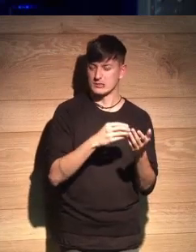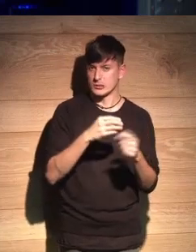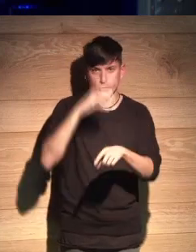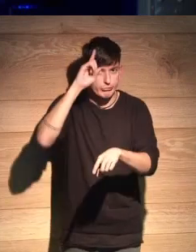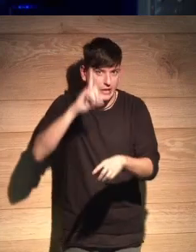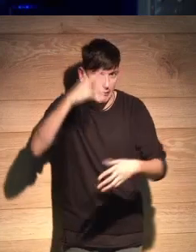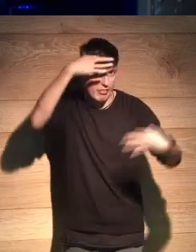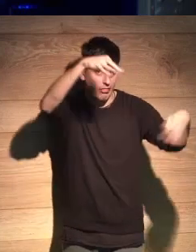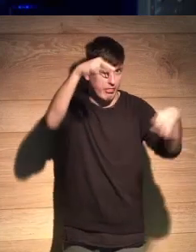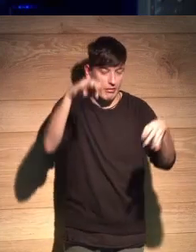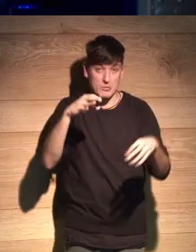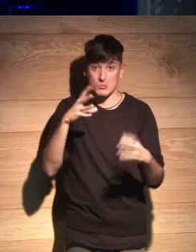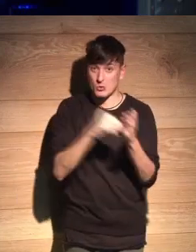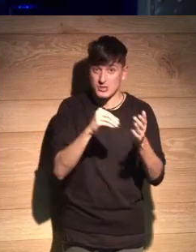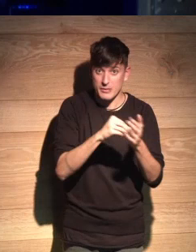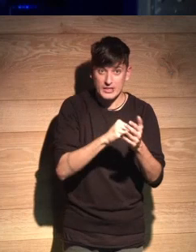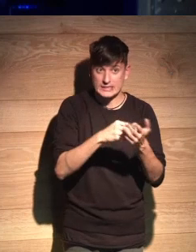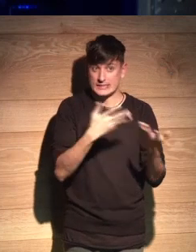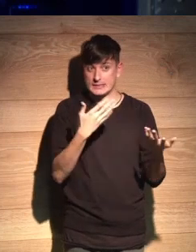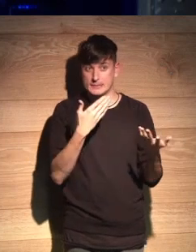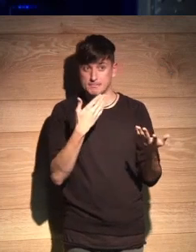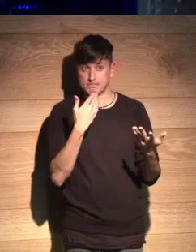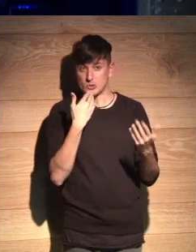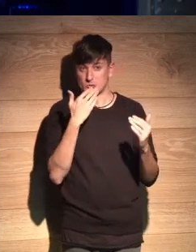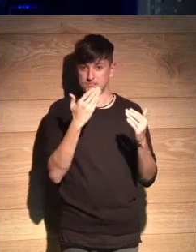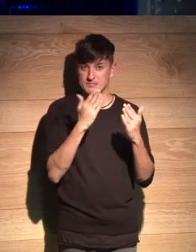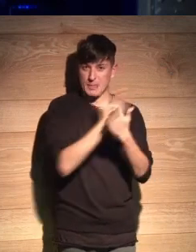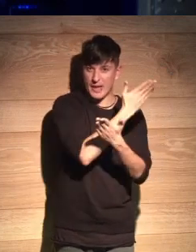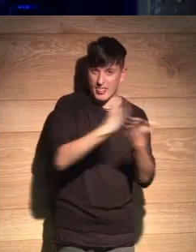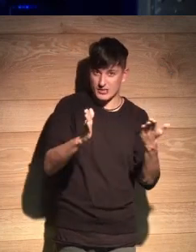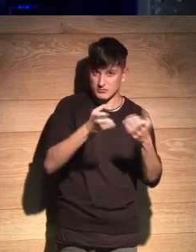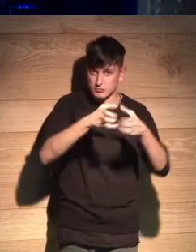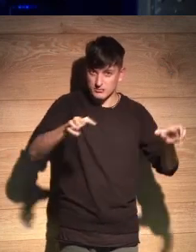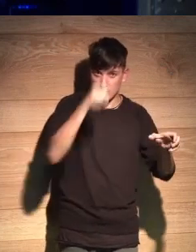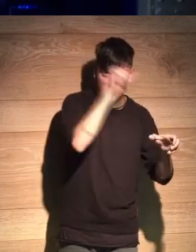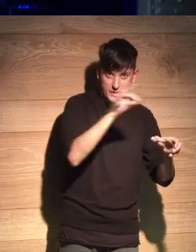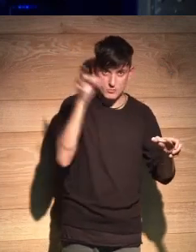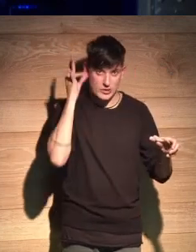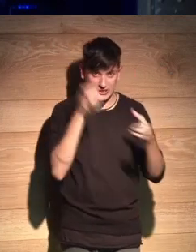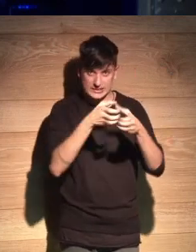where consciously or unconsciously we have biases, both men and women,